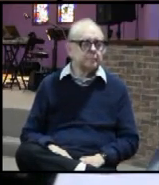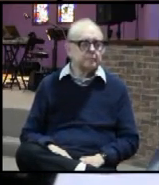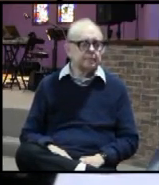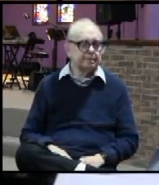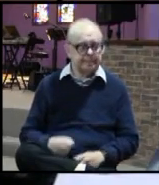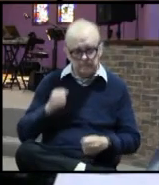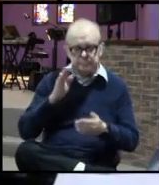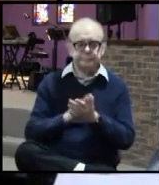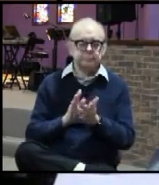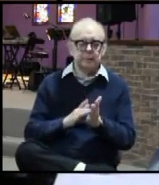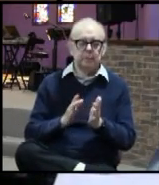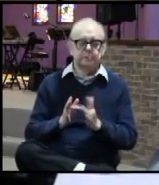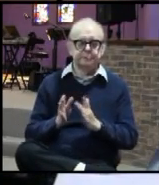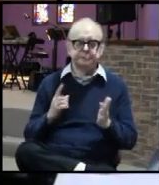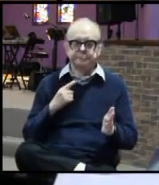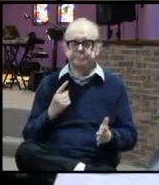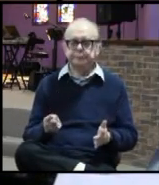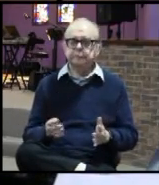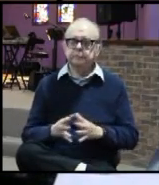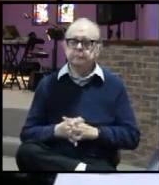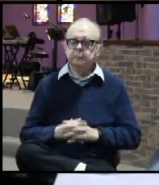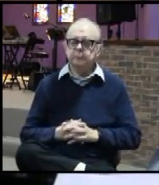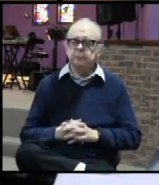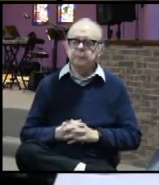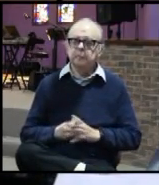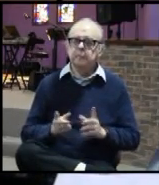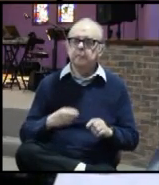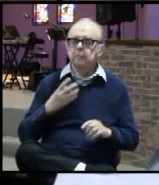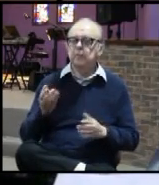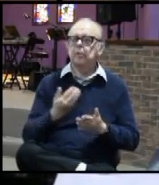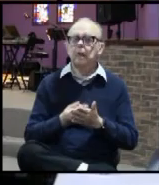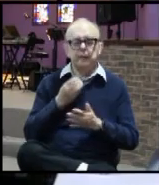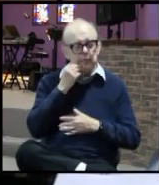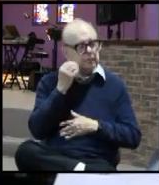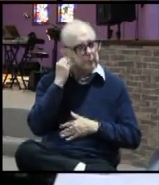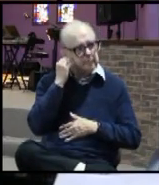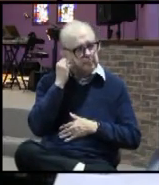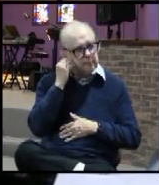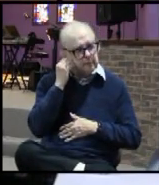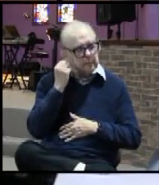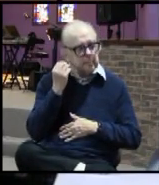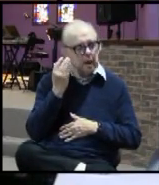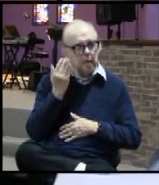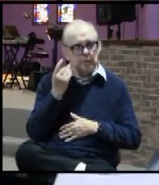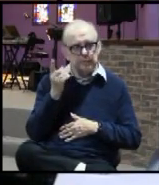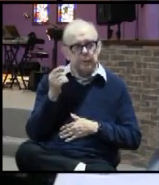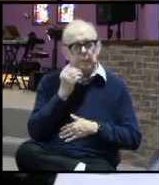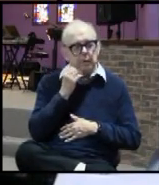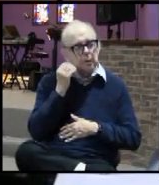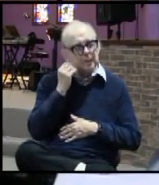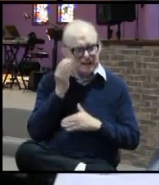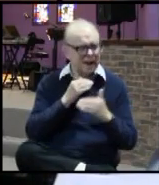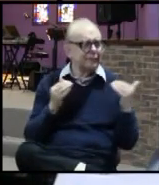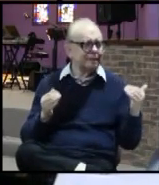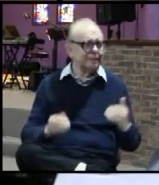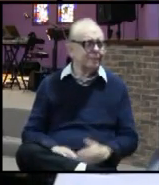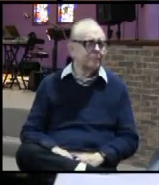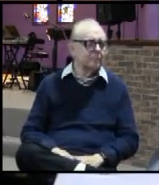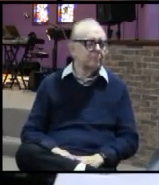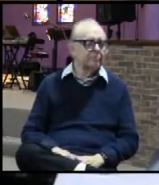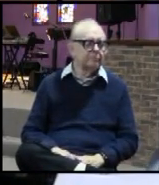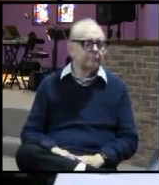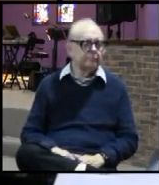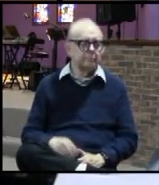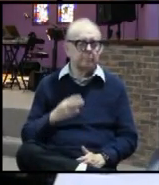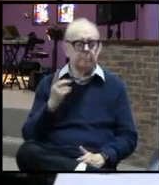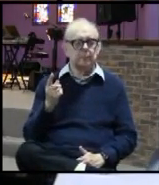I believe Jesus will say it to you. When you get home, I'll be waiting for you. I'll be waiting for you. You